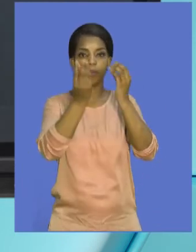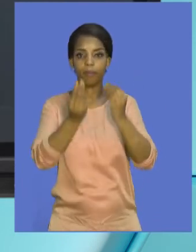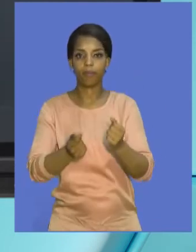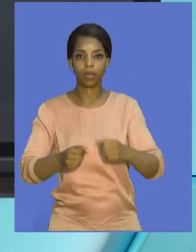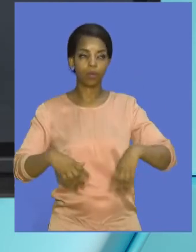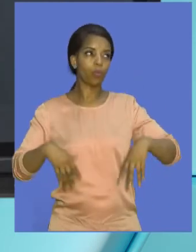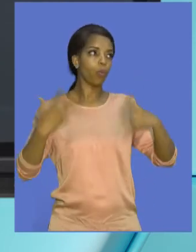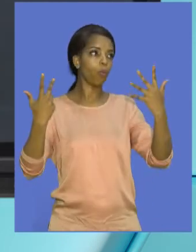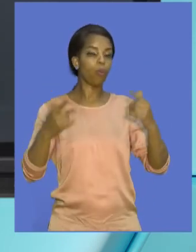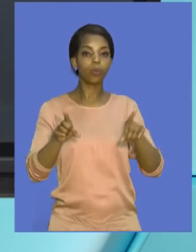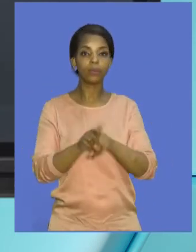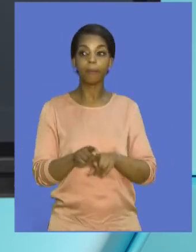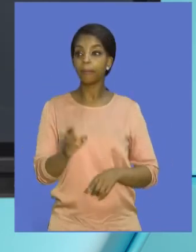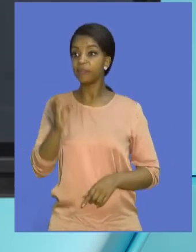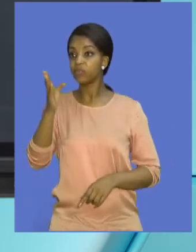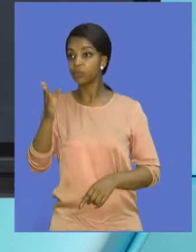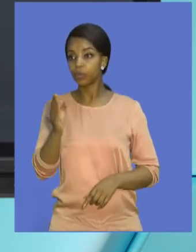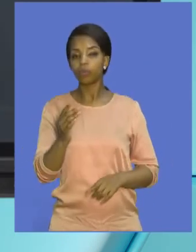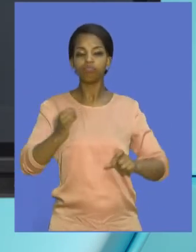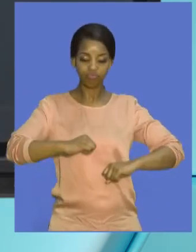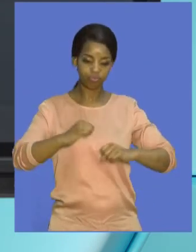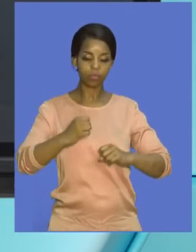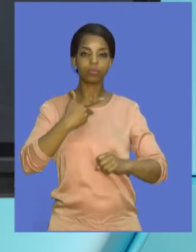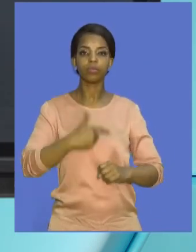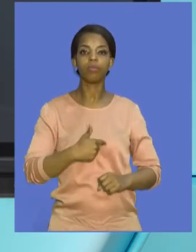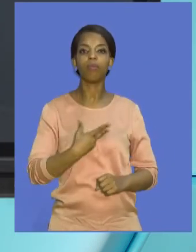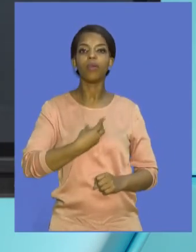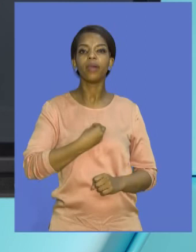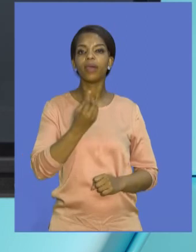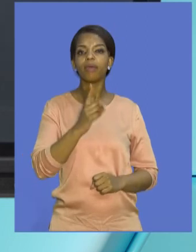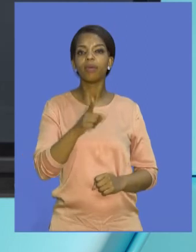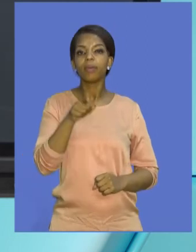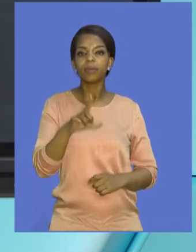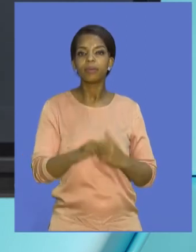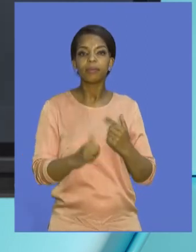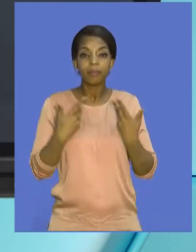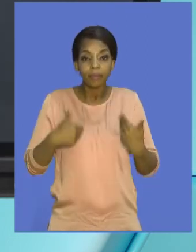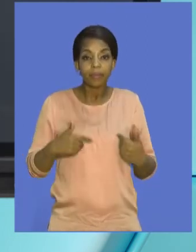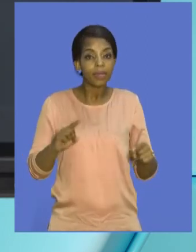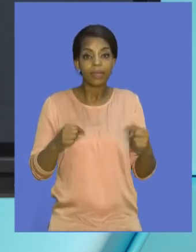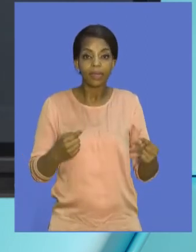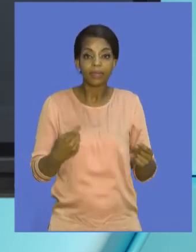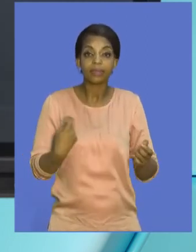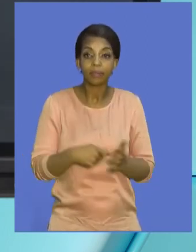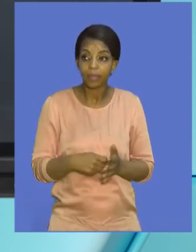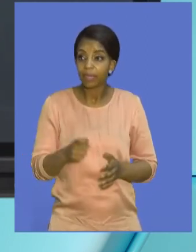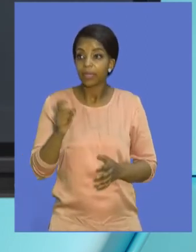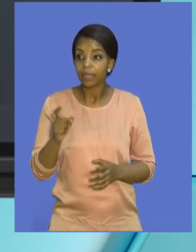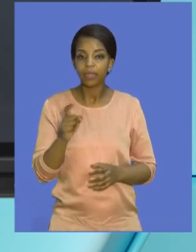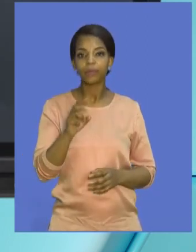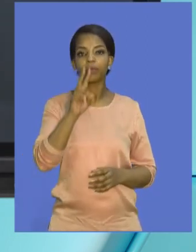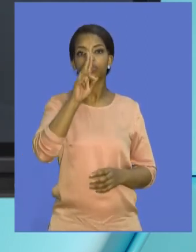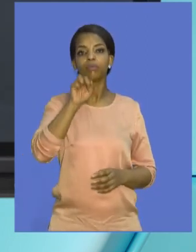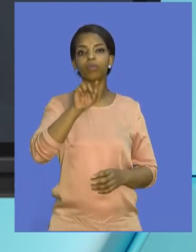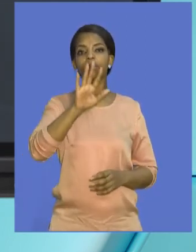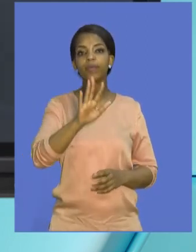this instance, an agreement that you have with the store manager that I can't buy this thing for 2.5 now, but I can only